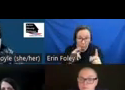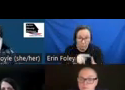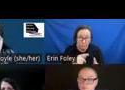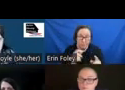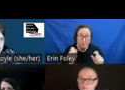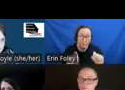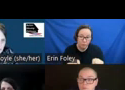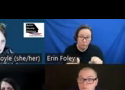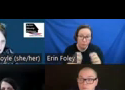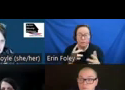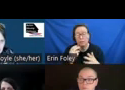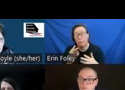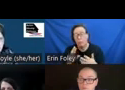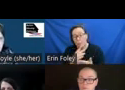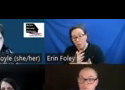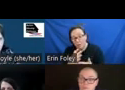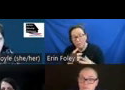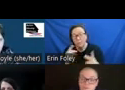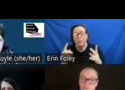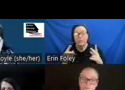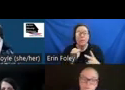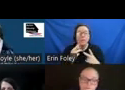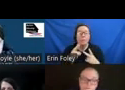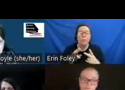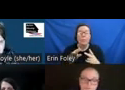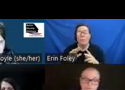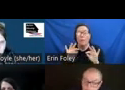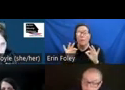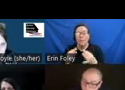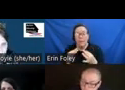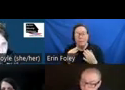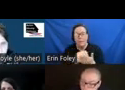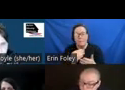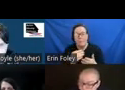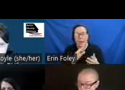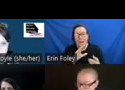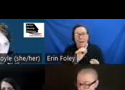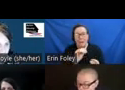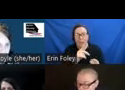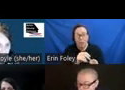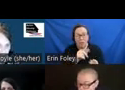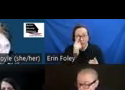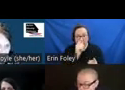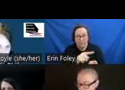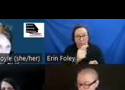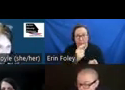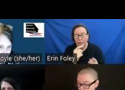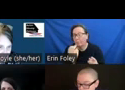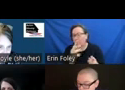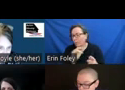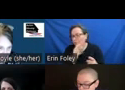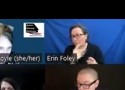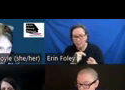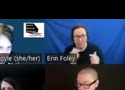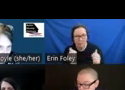family might buy a condo or house for their family member, either alone or with other families.